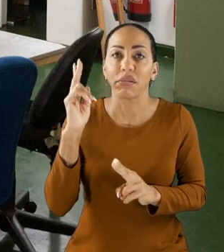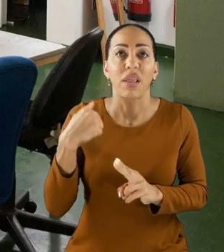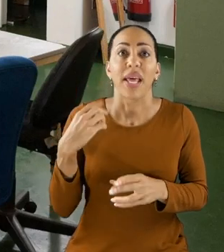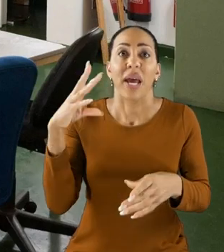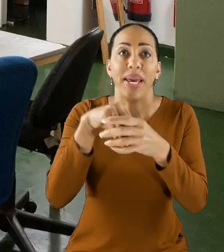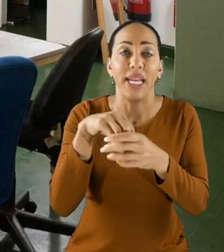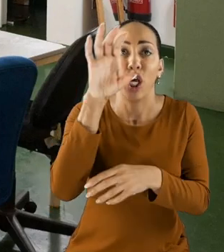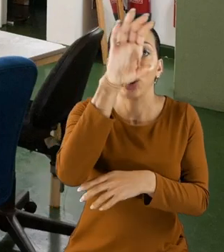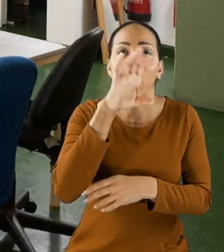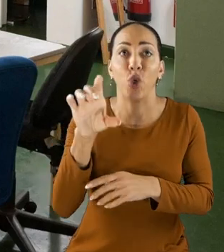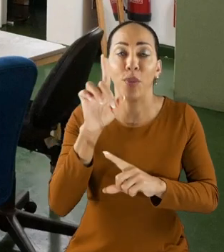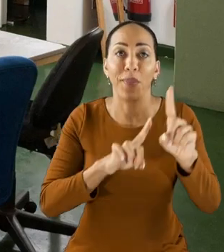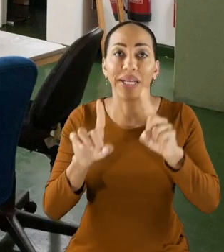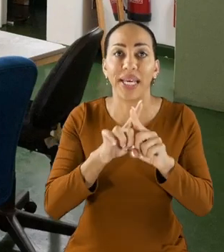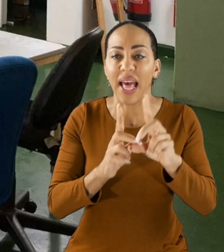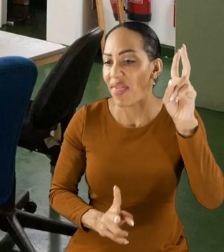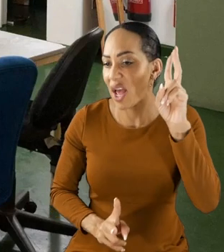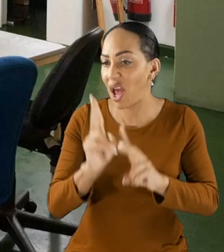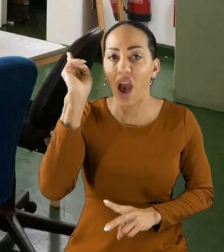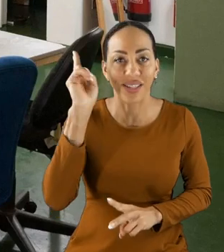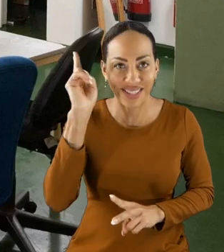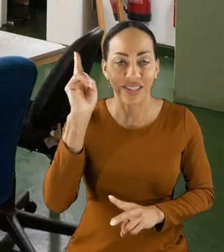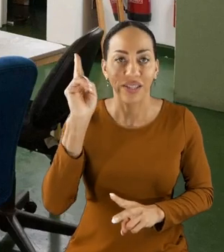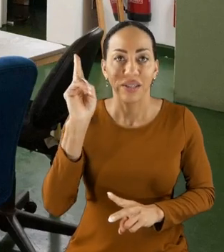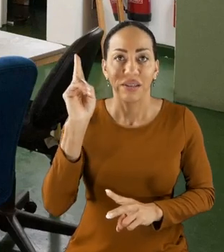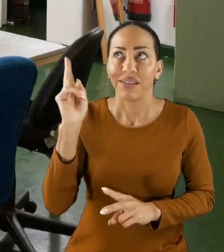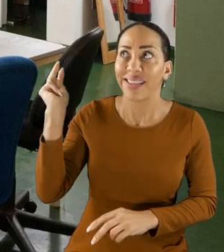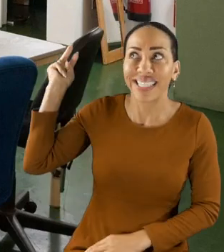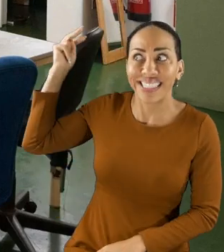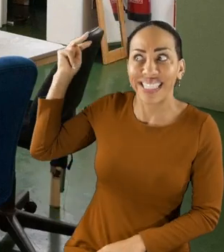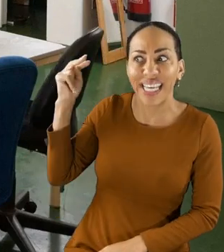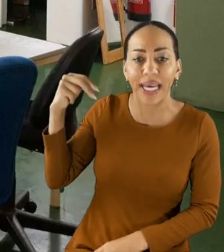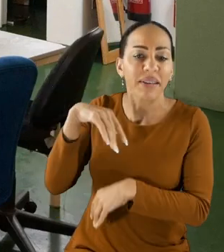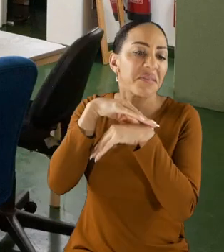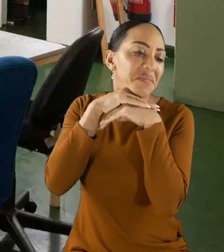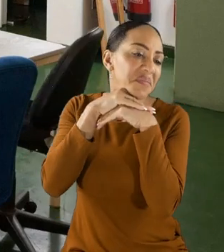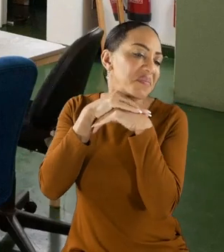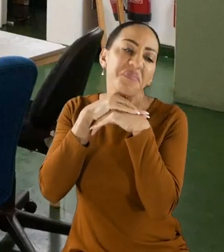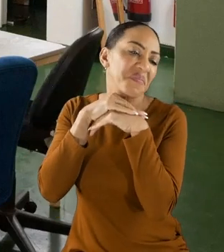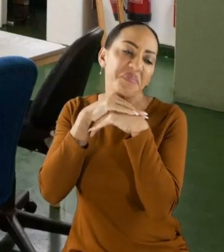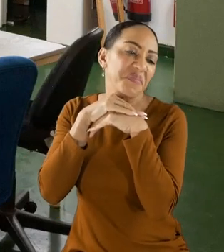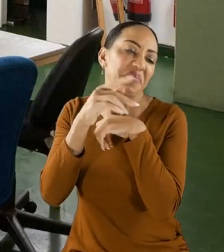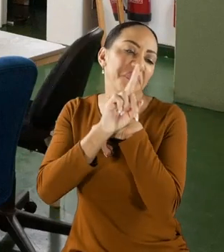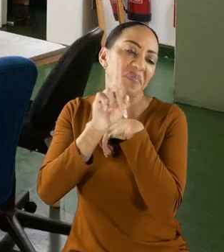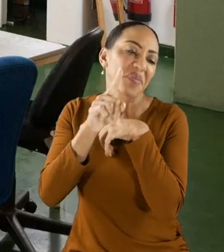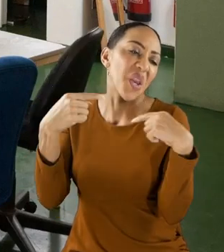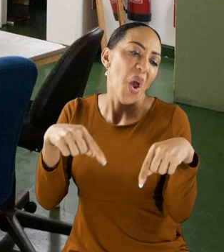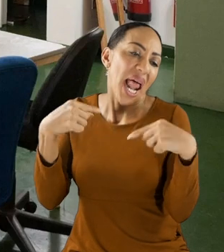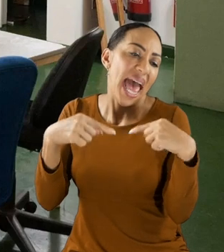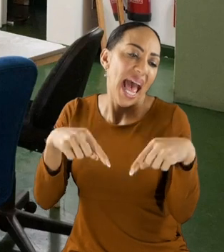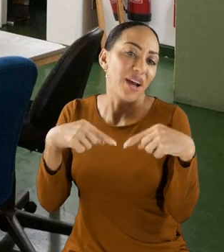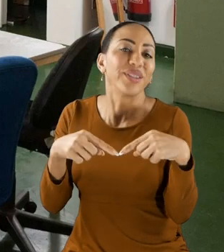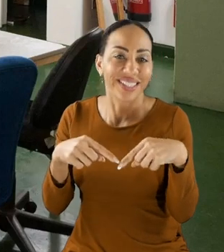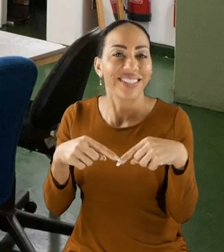a Zoom meeting that I'm also in, and then we're cutting to me, but we can see them behind me, so we can see that they're like nodding, shaking their head,